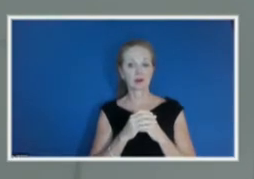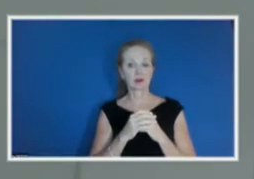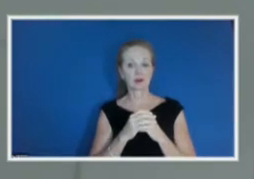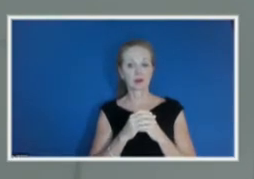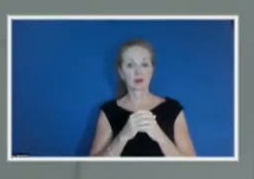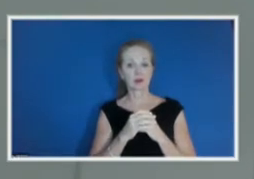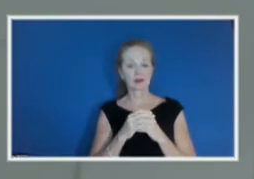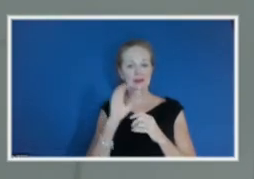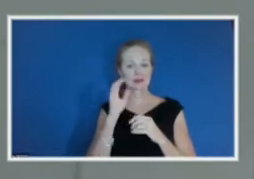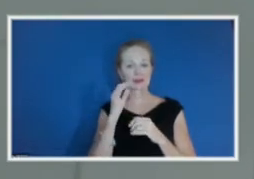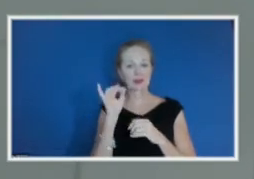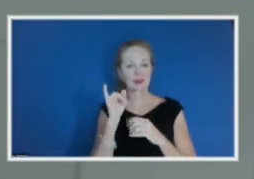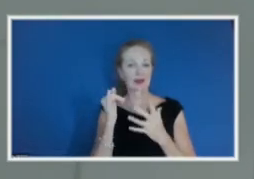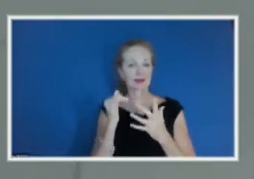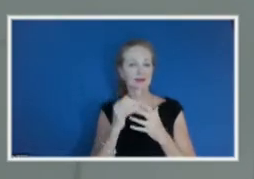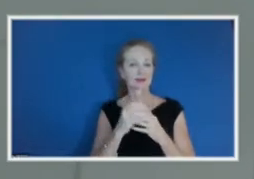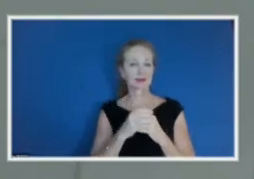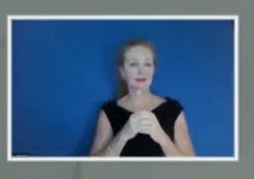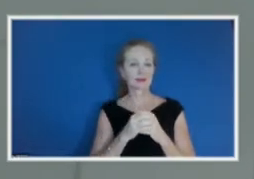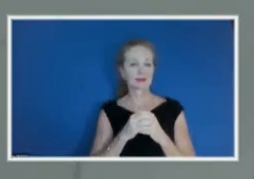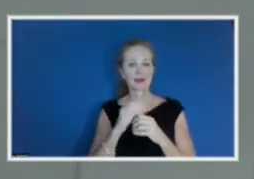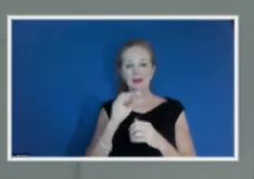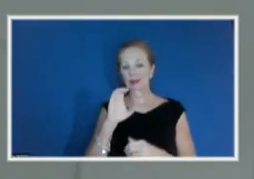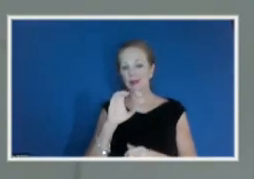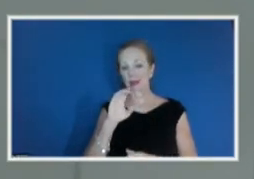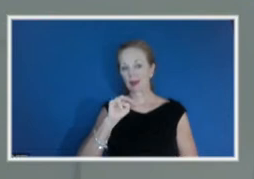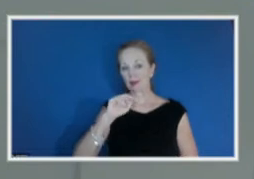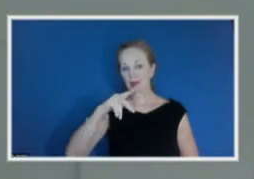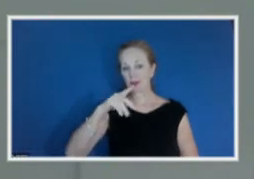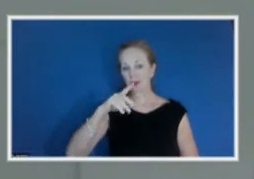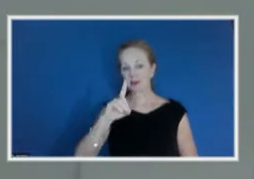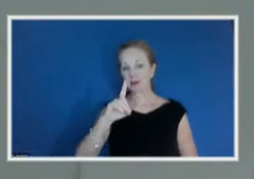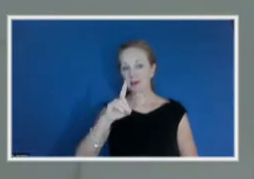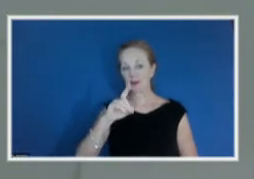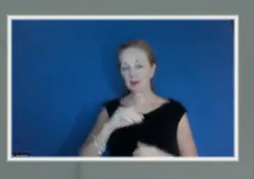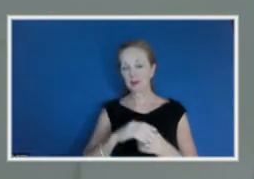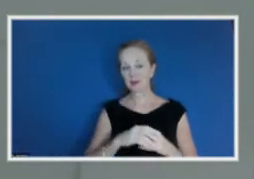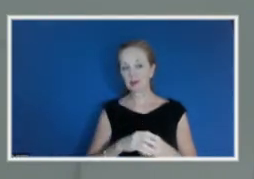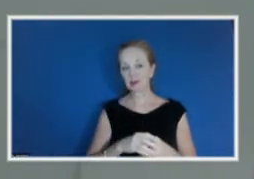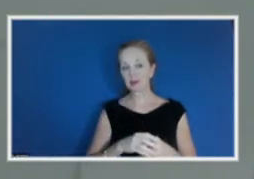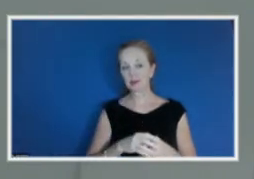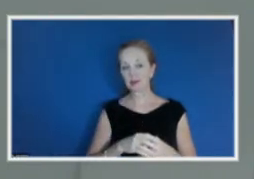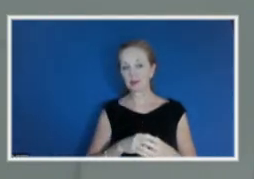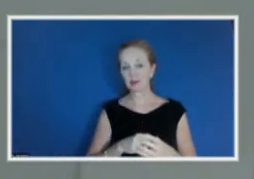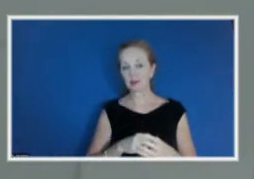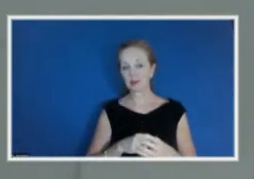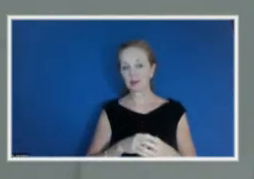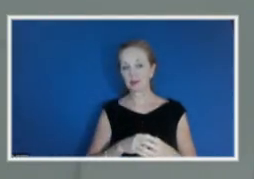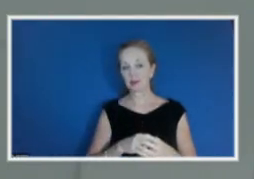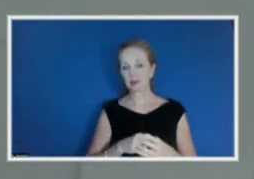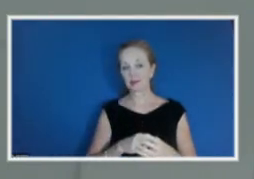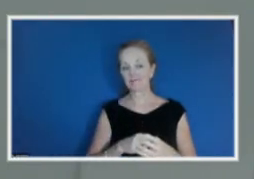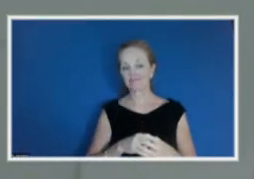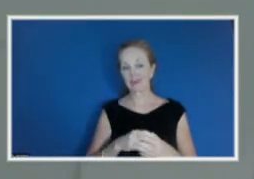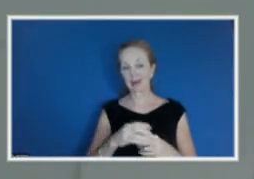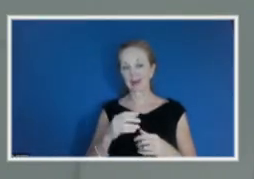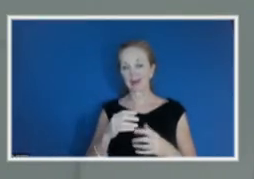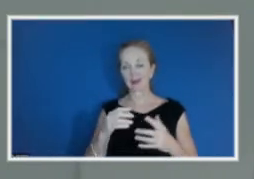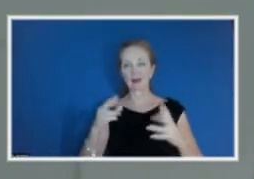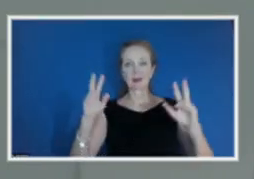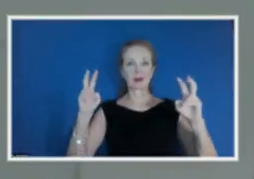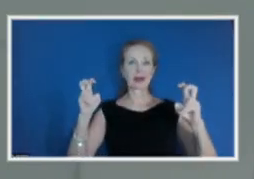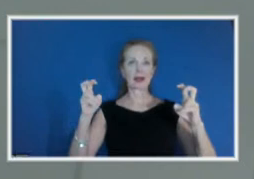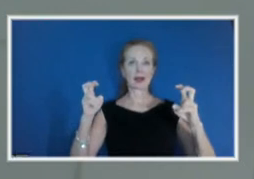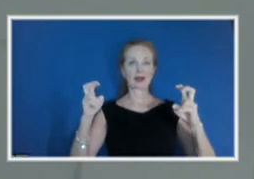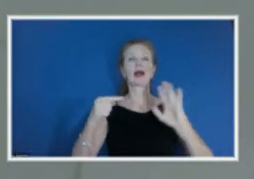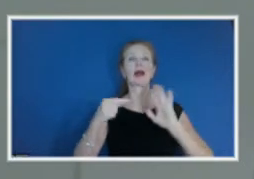seemed as if CMPD curates, here's what's going on, and was having